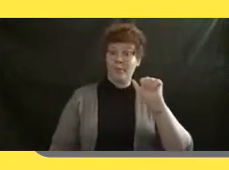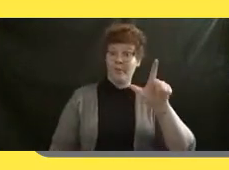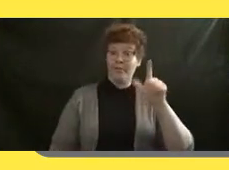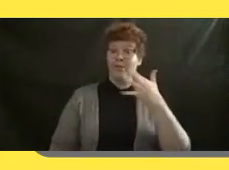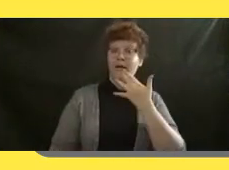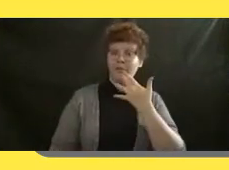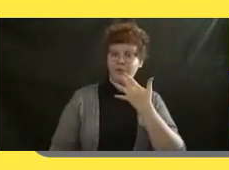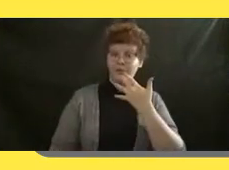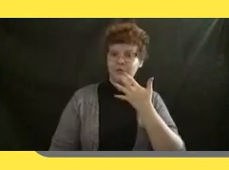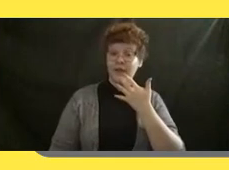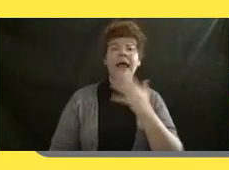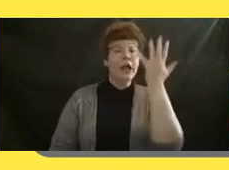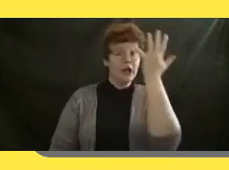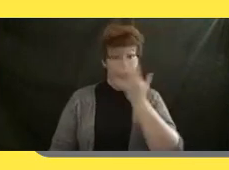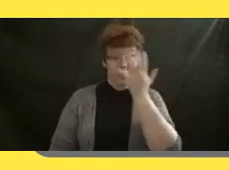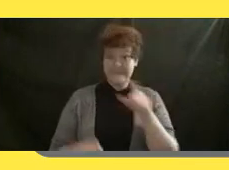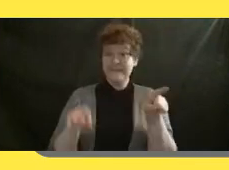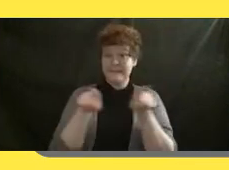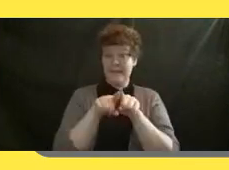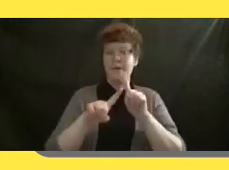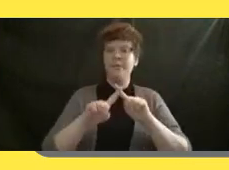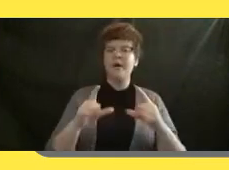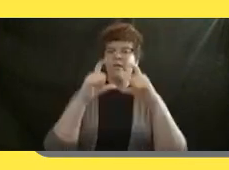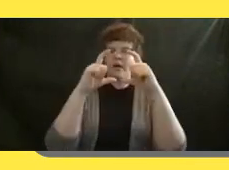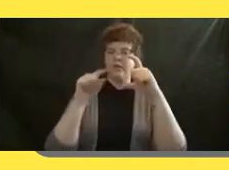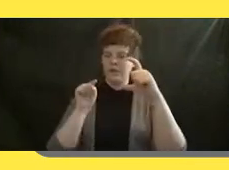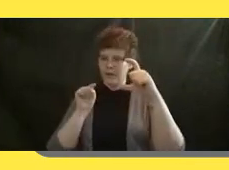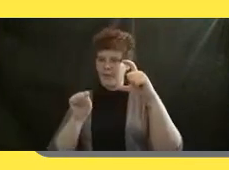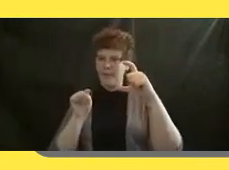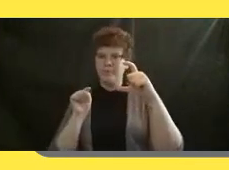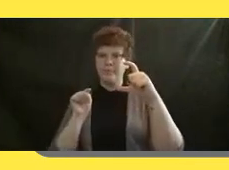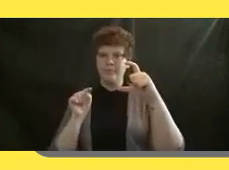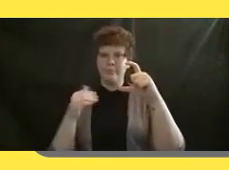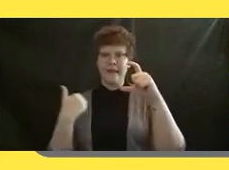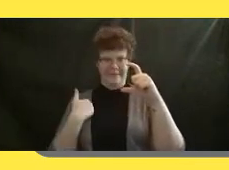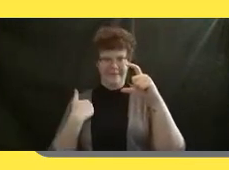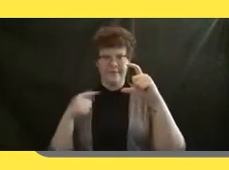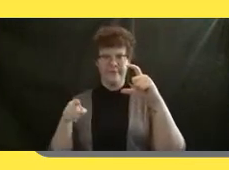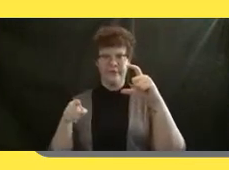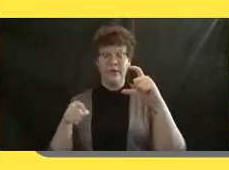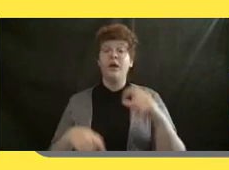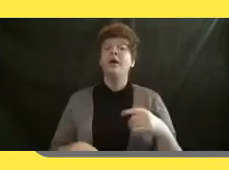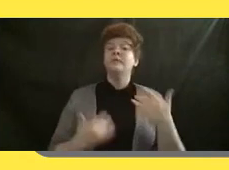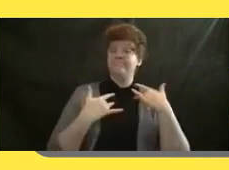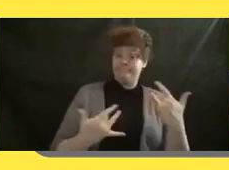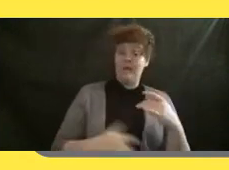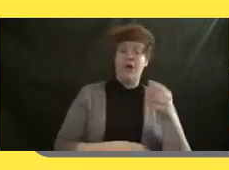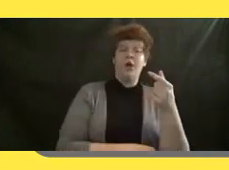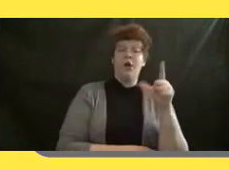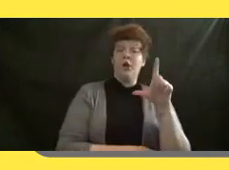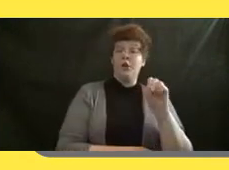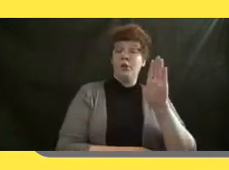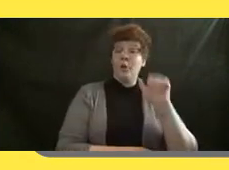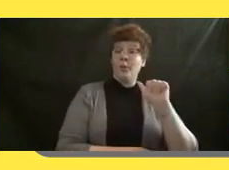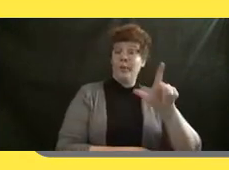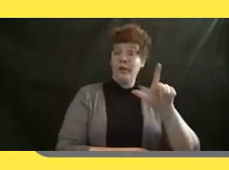the lower right-hand corner. Global colors have a little check mark and or a little notch